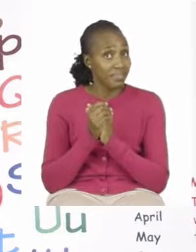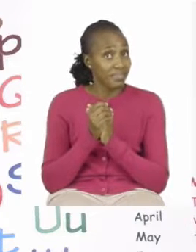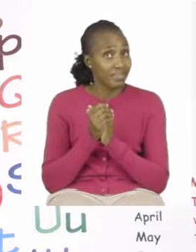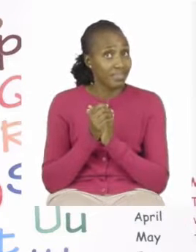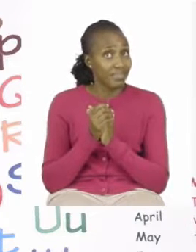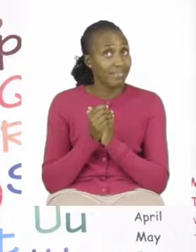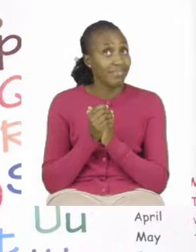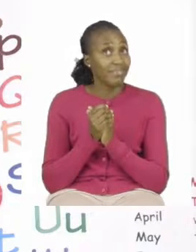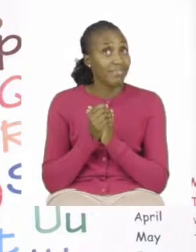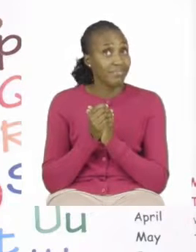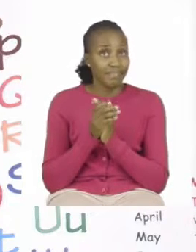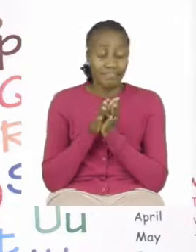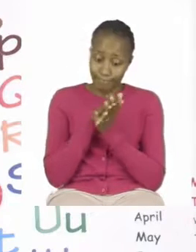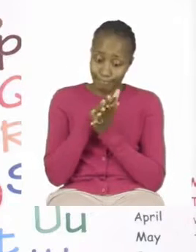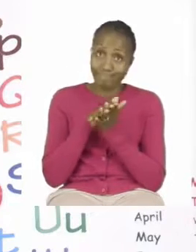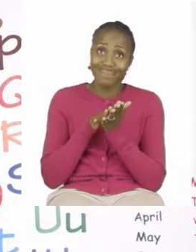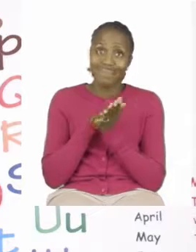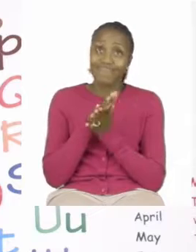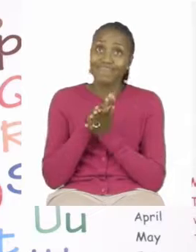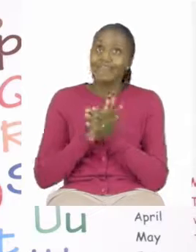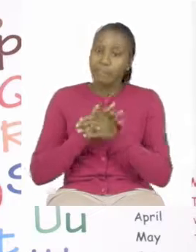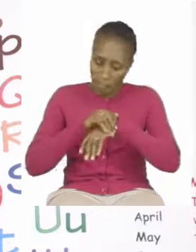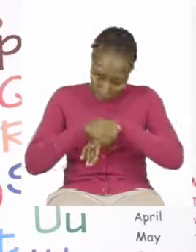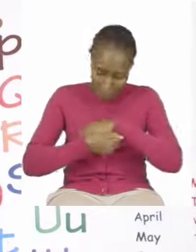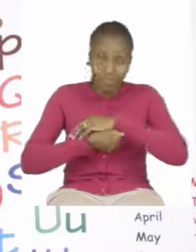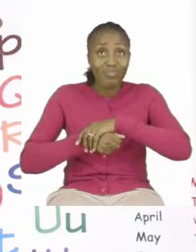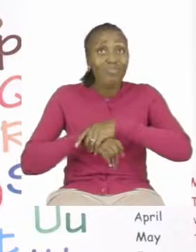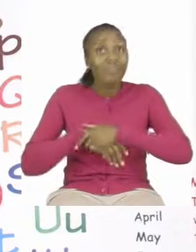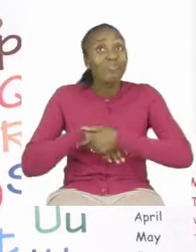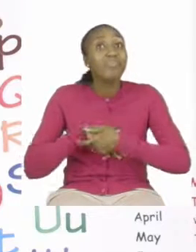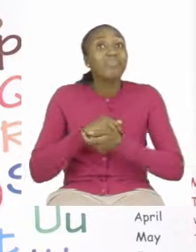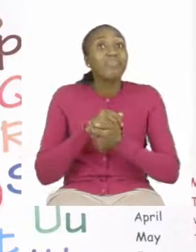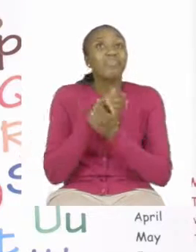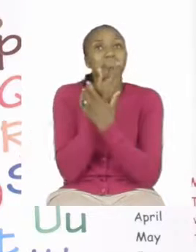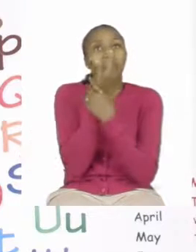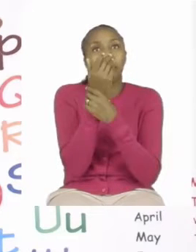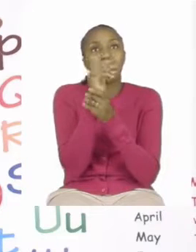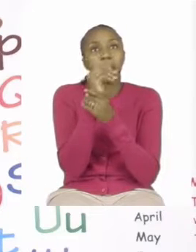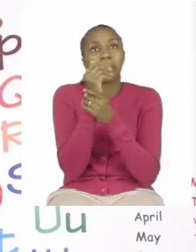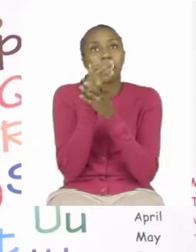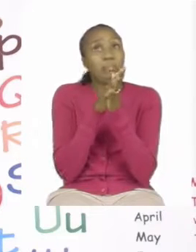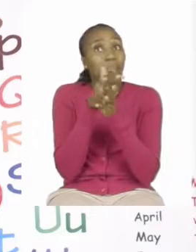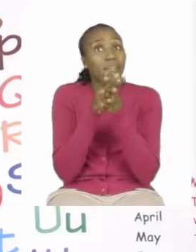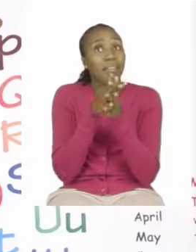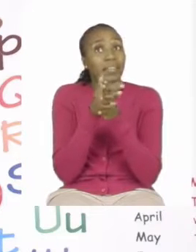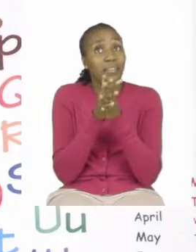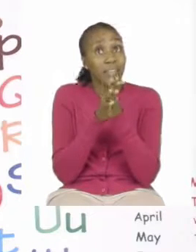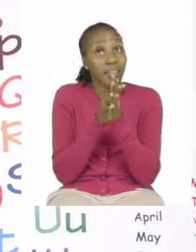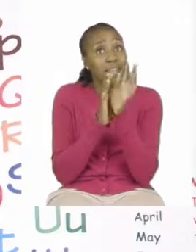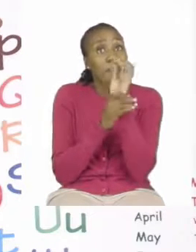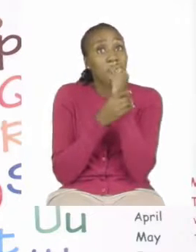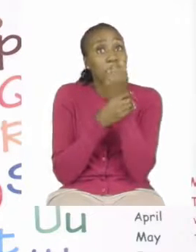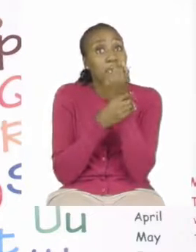sanitizer and we rub inside our hands, around our hands, in between our